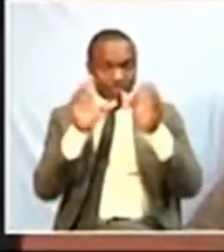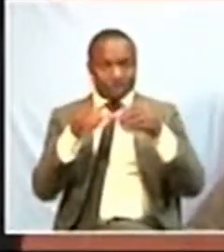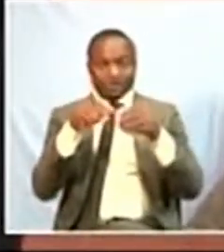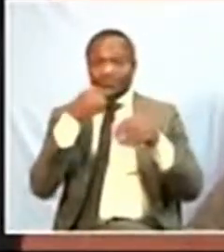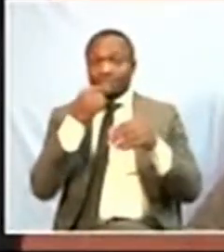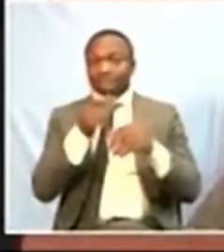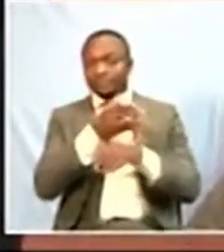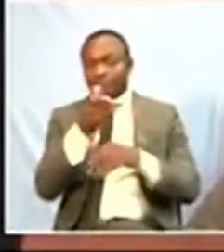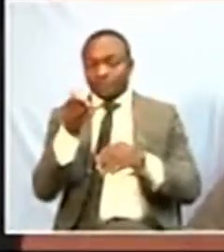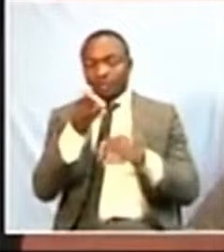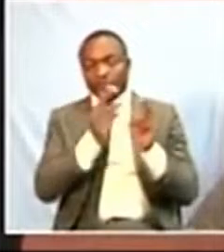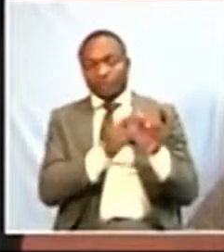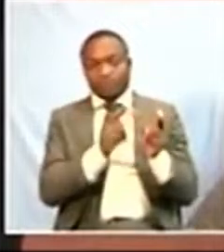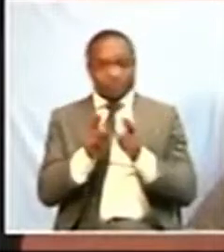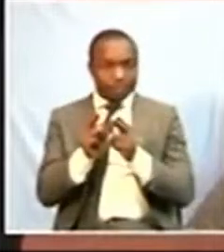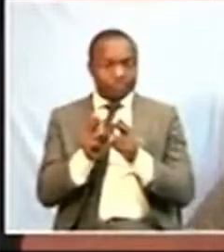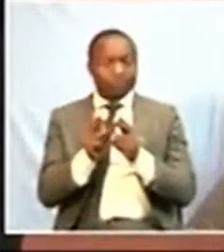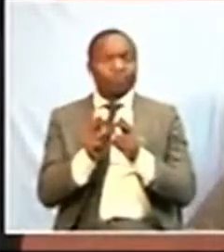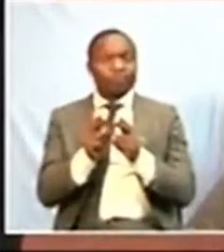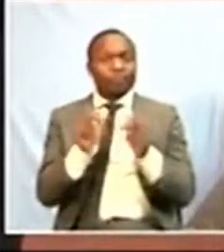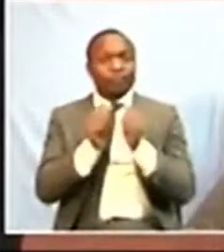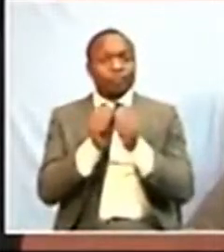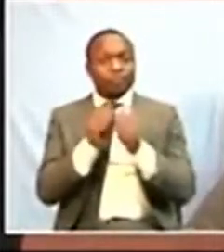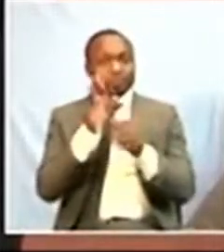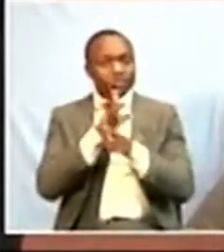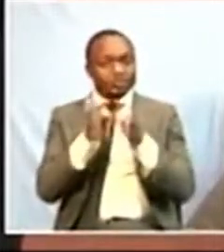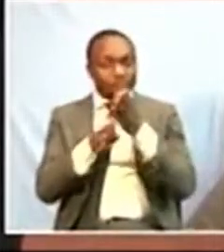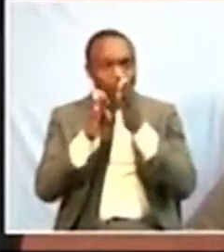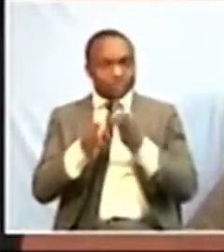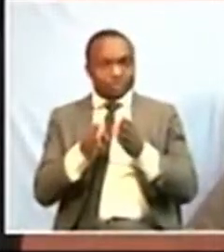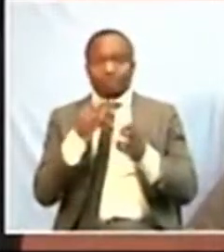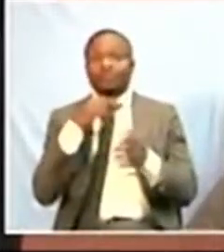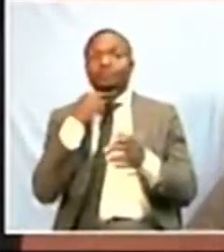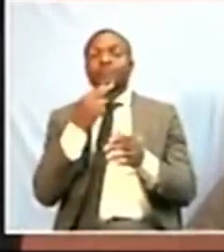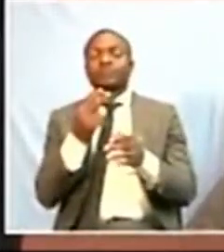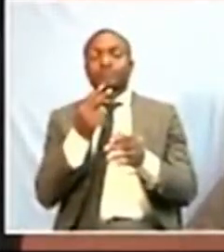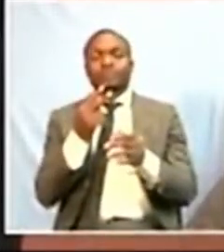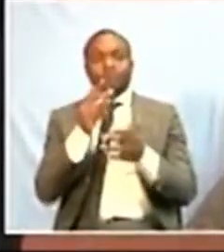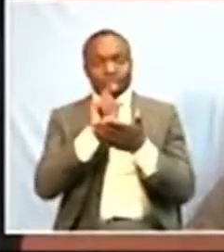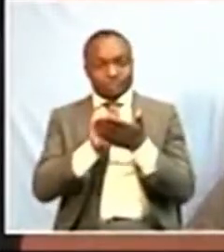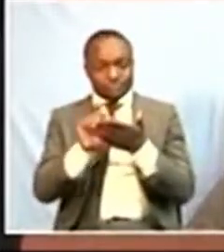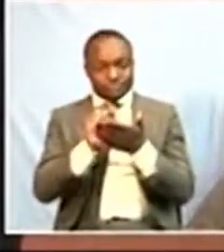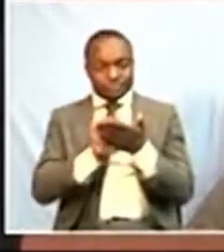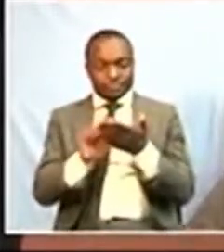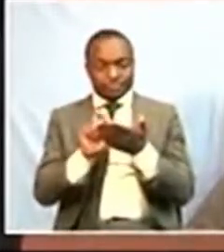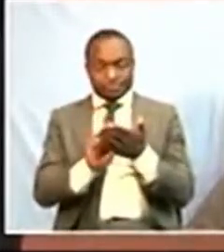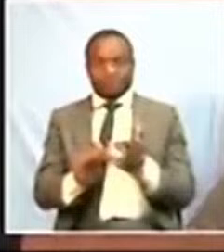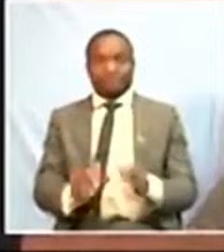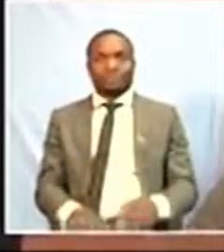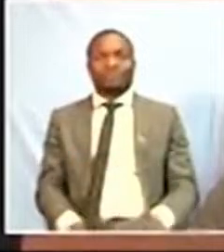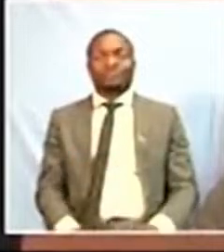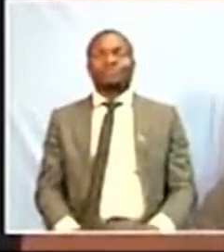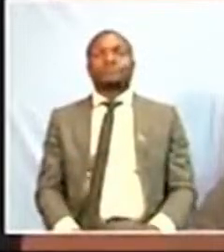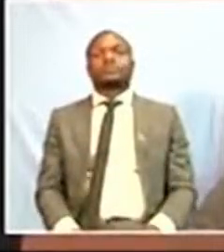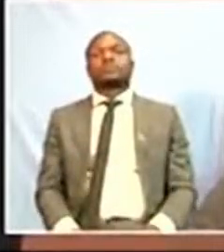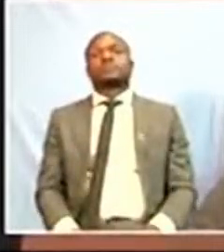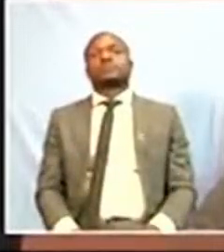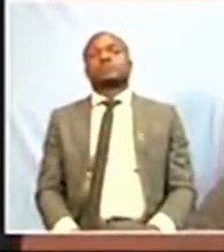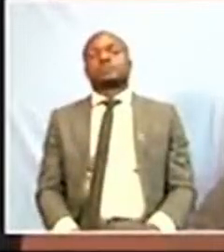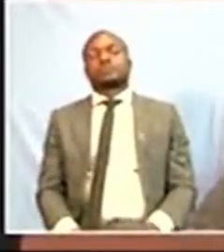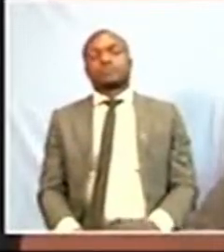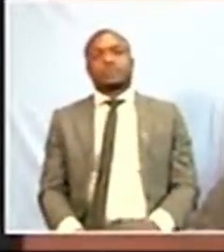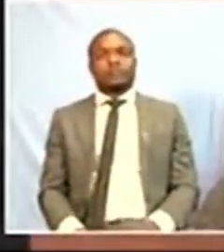were actually corresponding with this contractor, both in verbal and in writing. So I just need